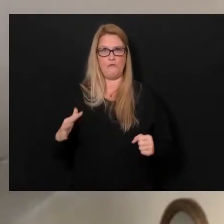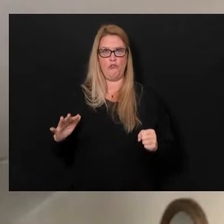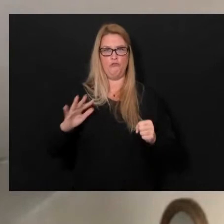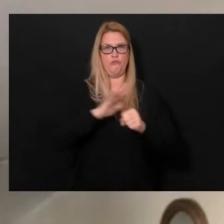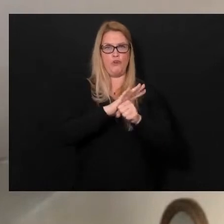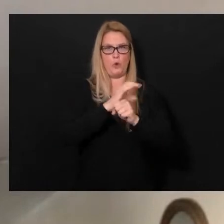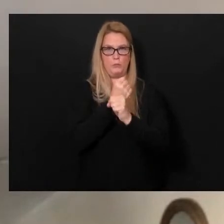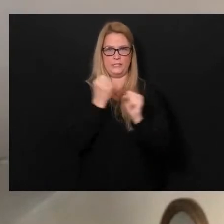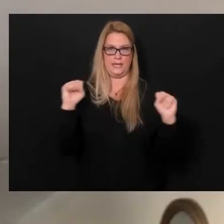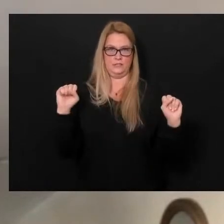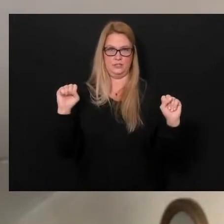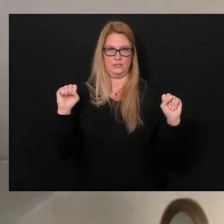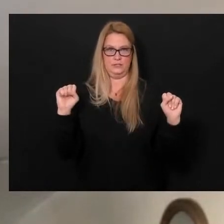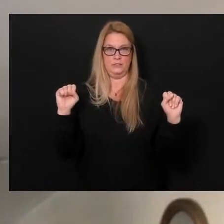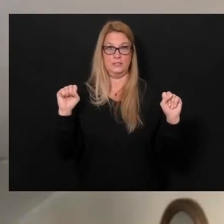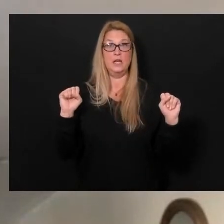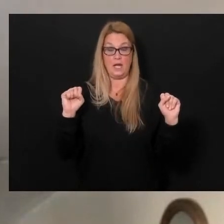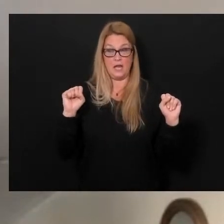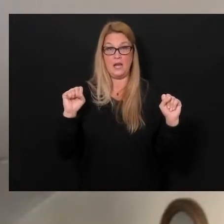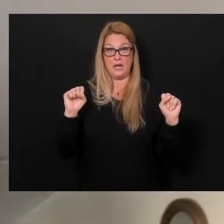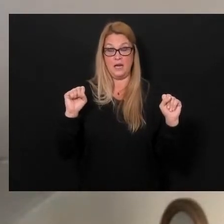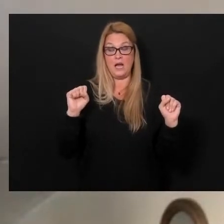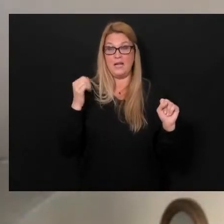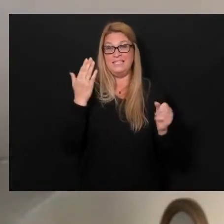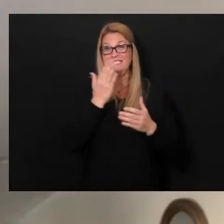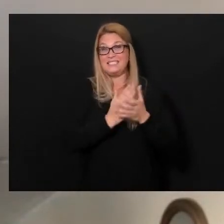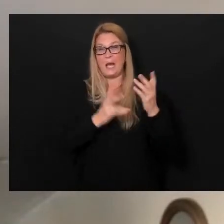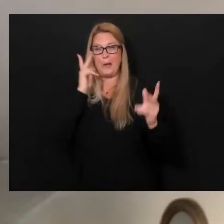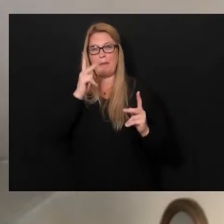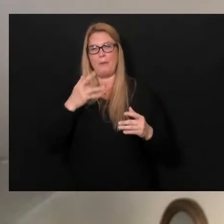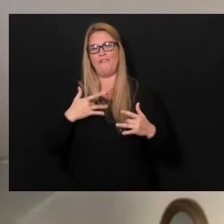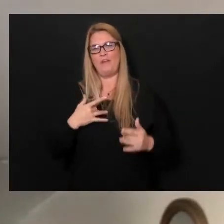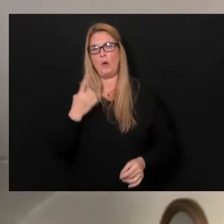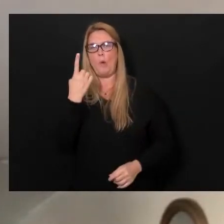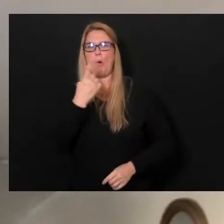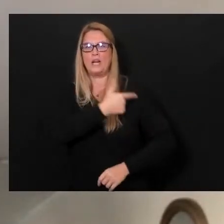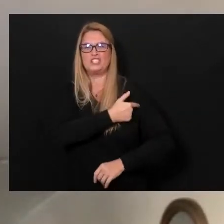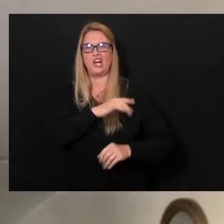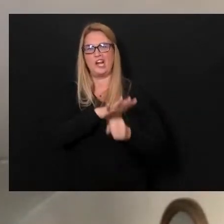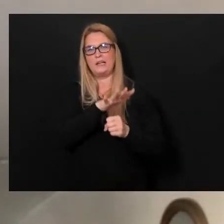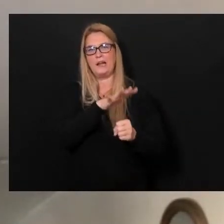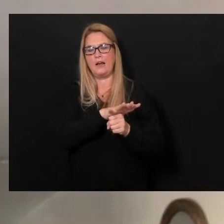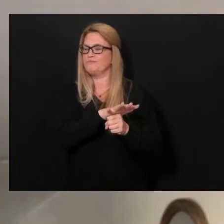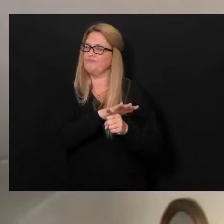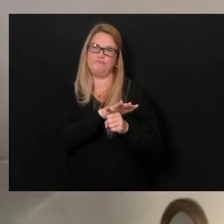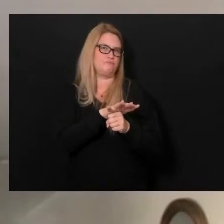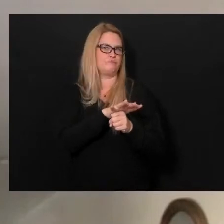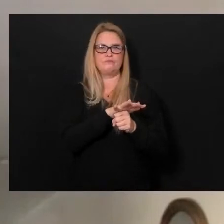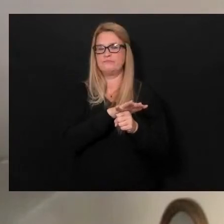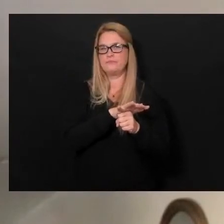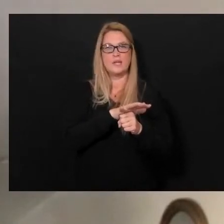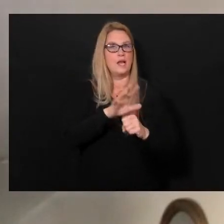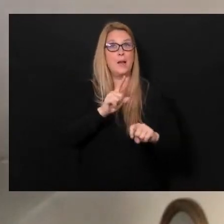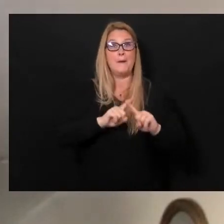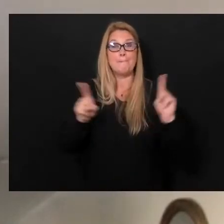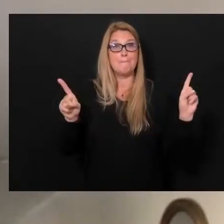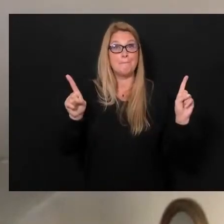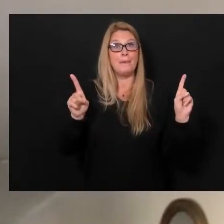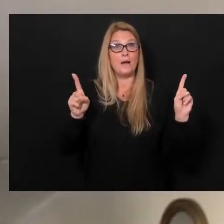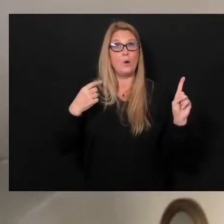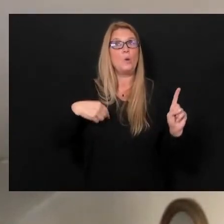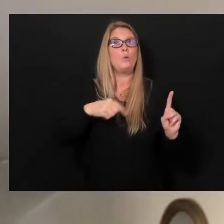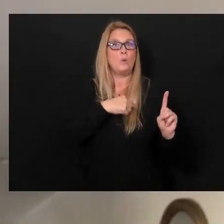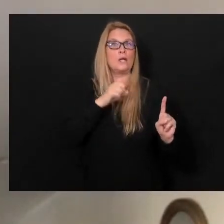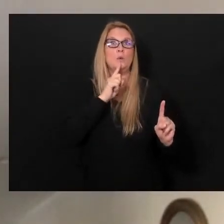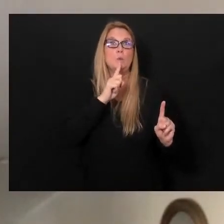There's been some thought that only a single dose is sufficient, but it's clearer all the time that you really need